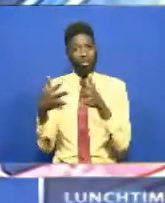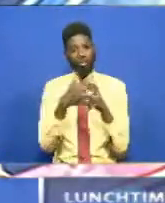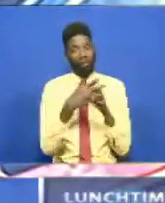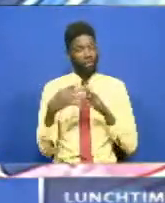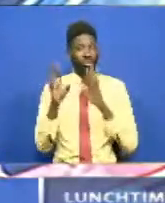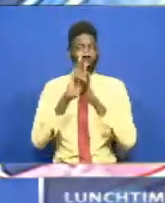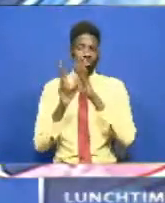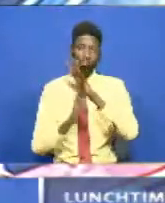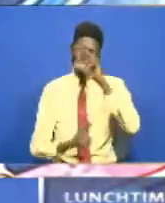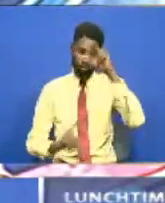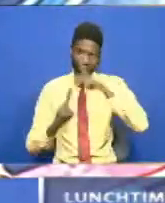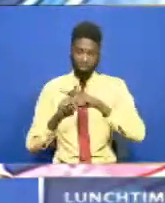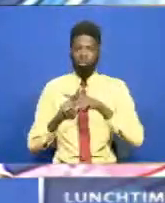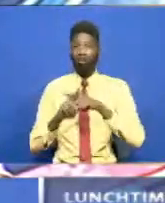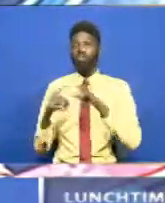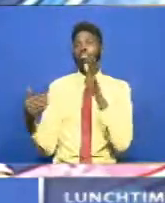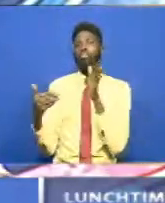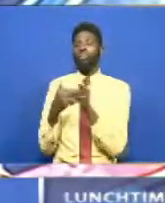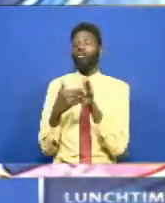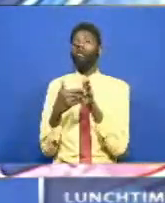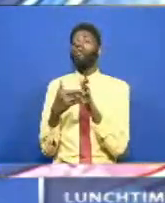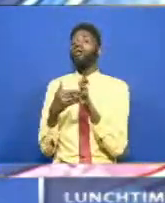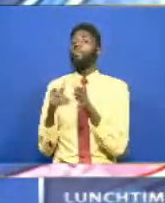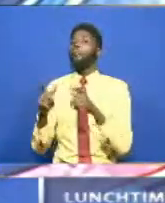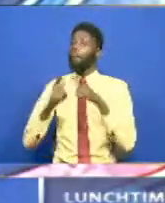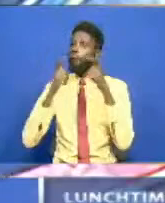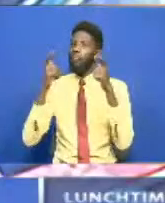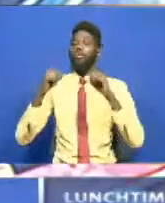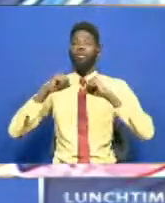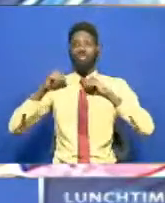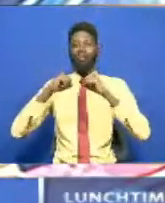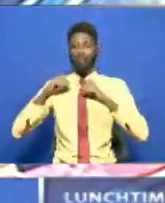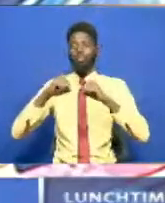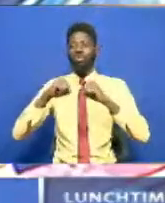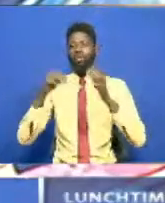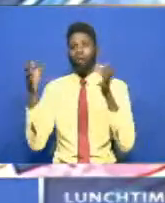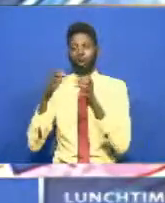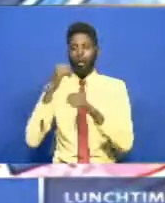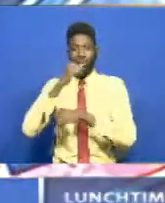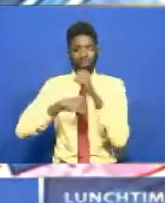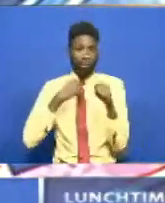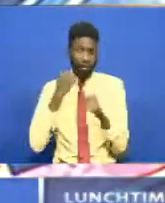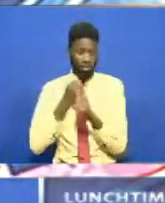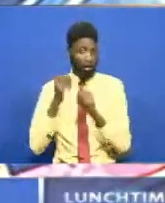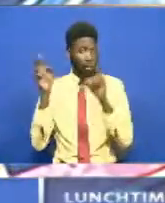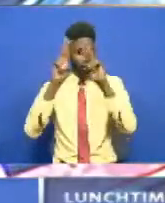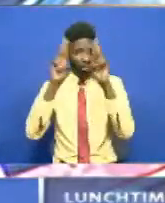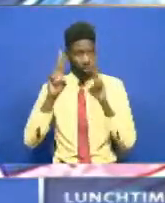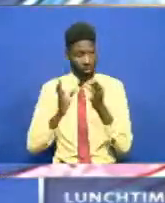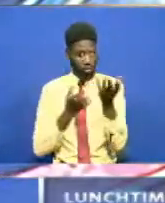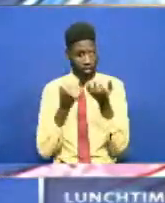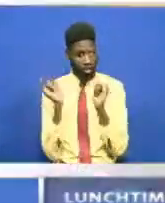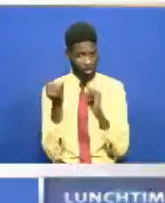a major tech company in years. Details of this and other stories in our Global Business Roundup.